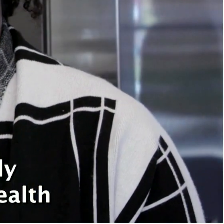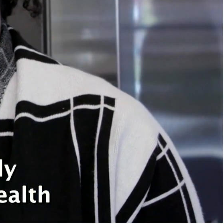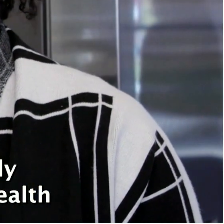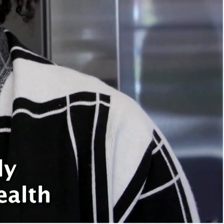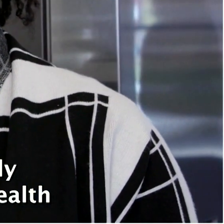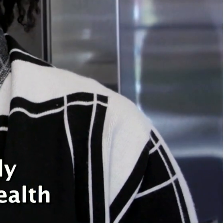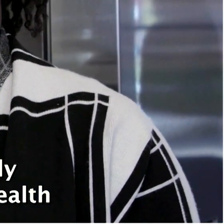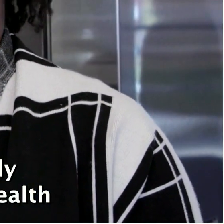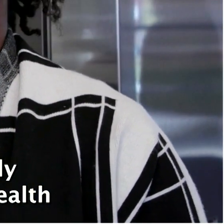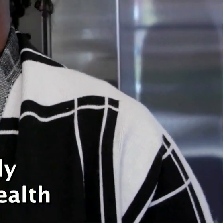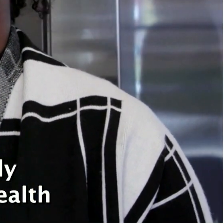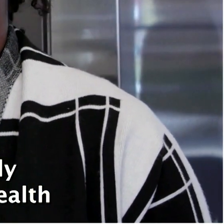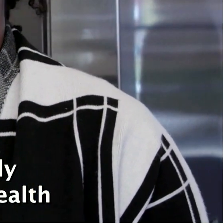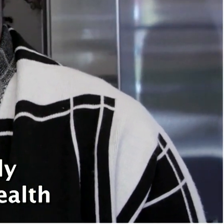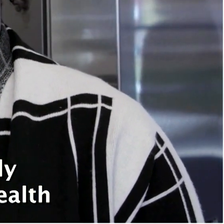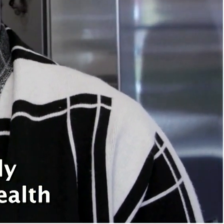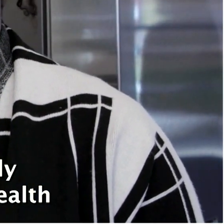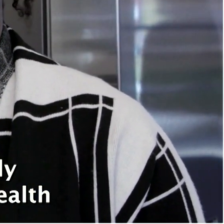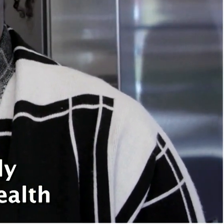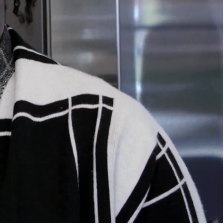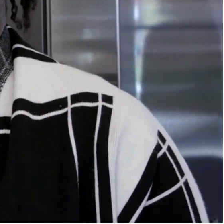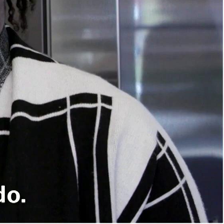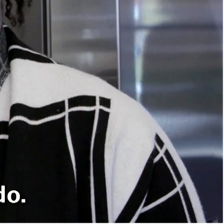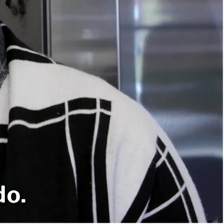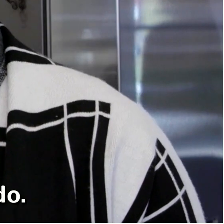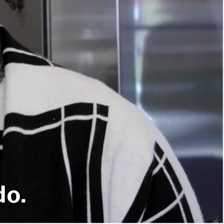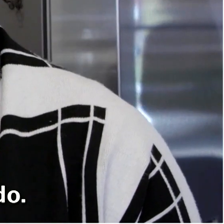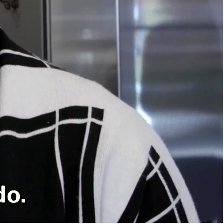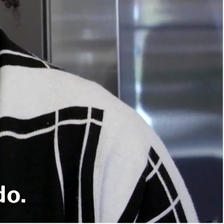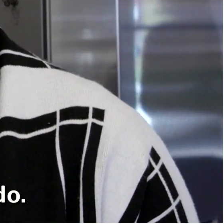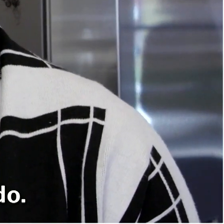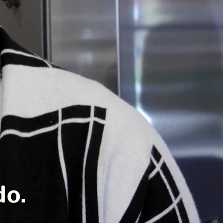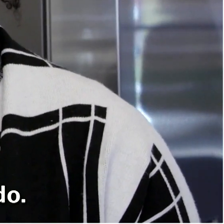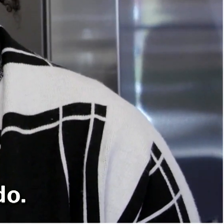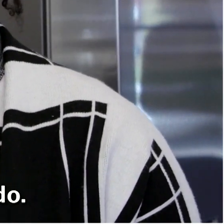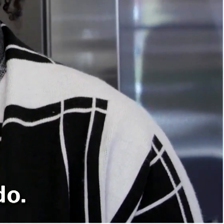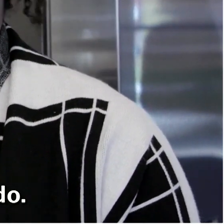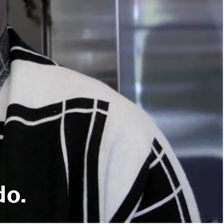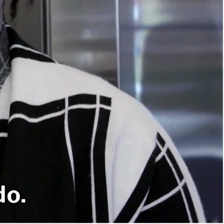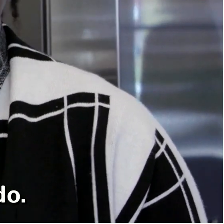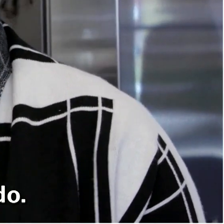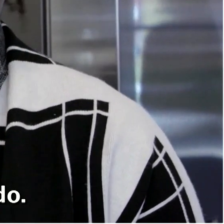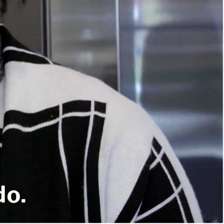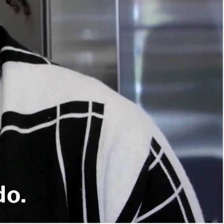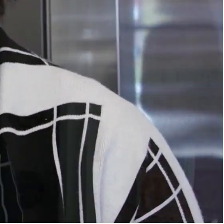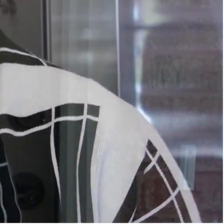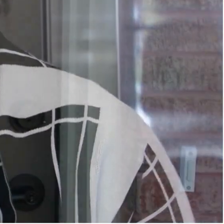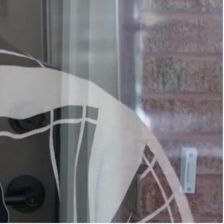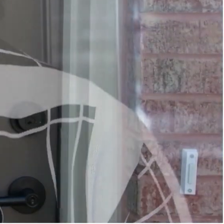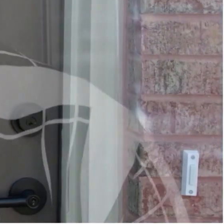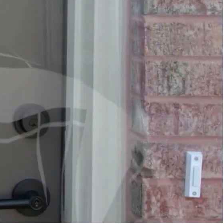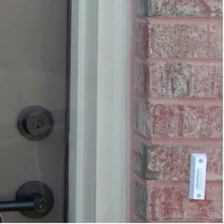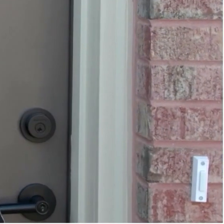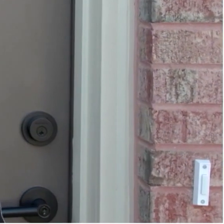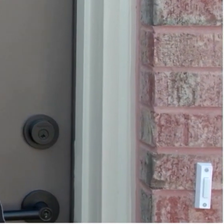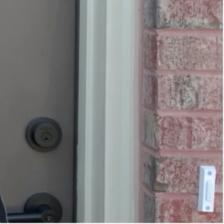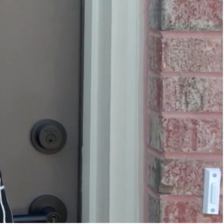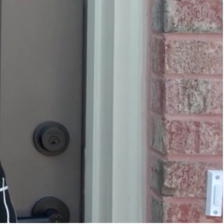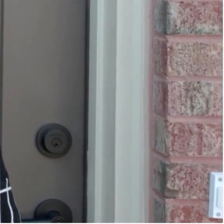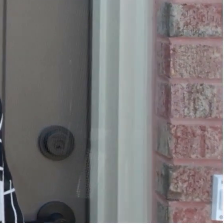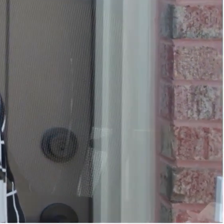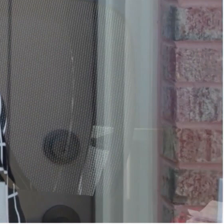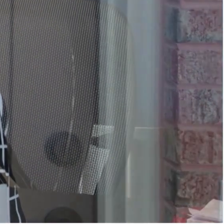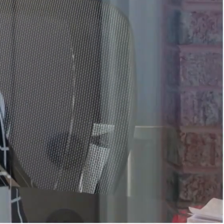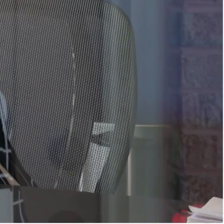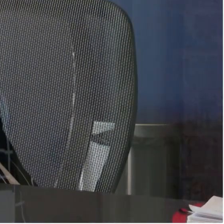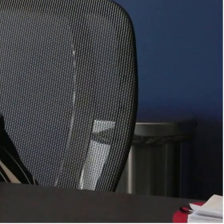family needs is creating a generational wealth and legacy for my children that my forefathers could not do.